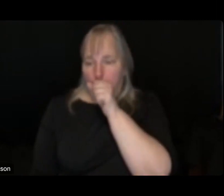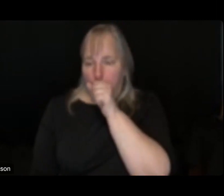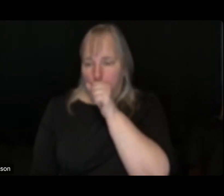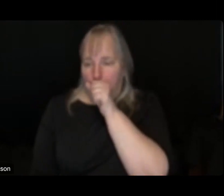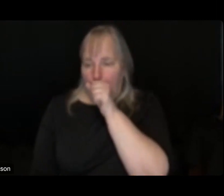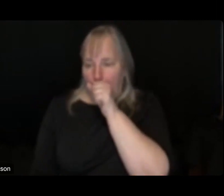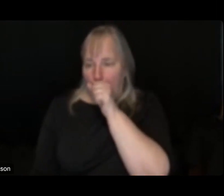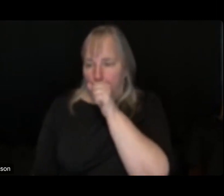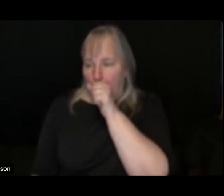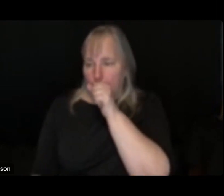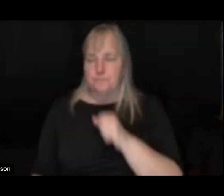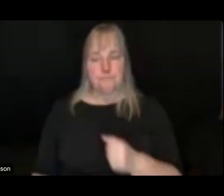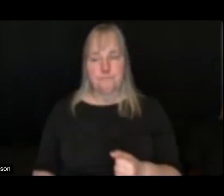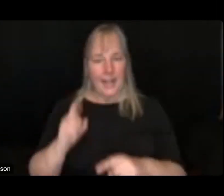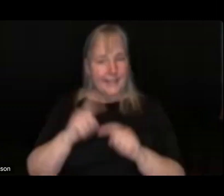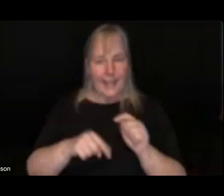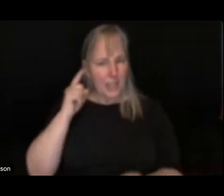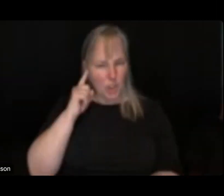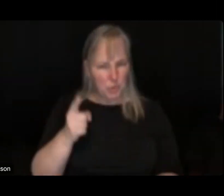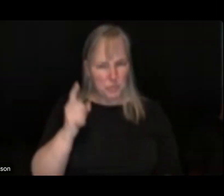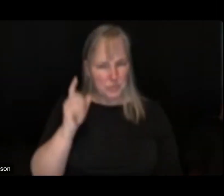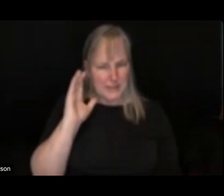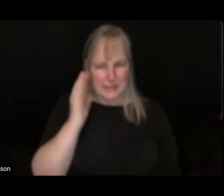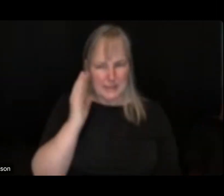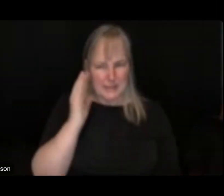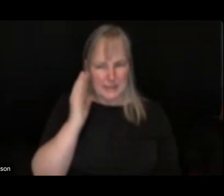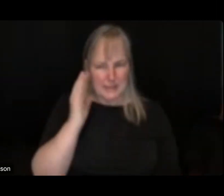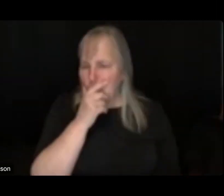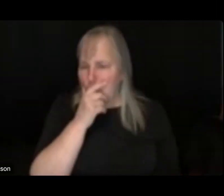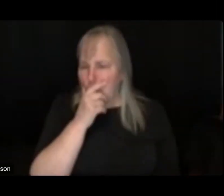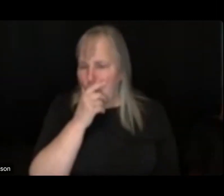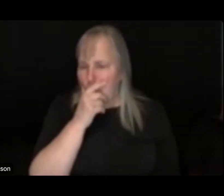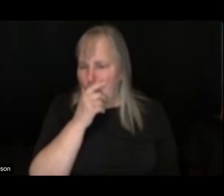We cannot hear you somehow.